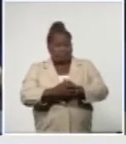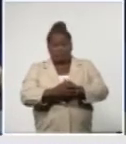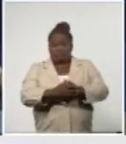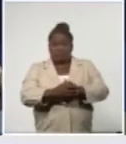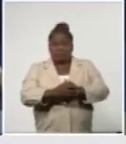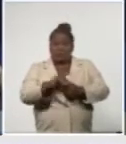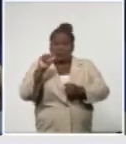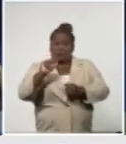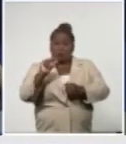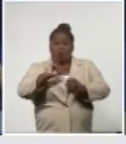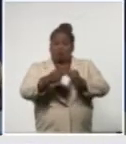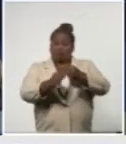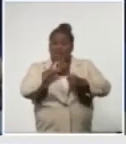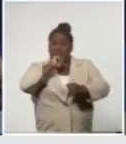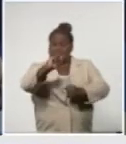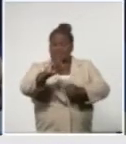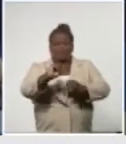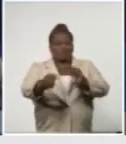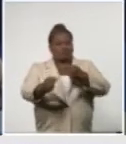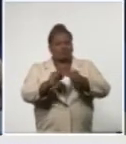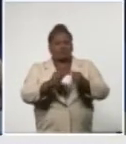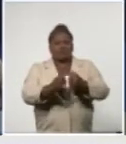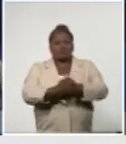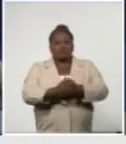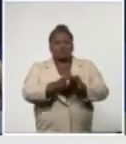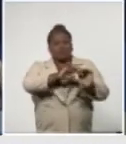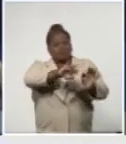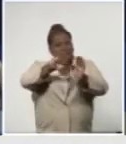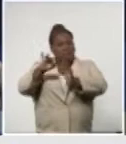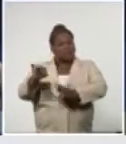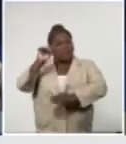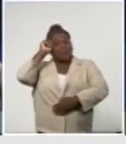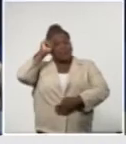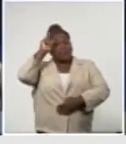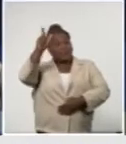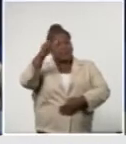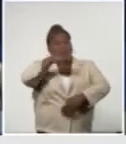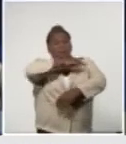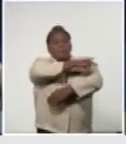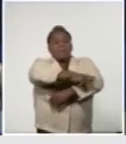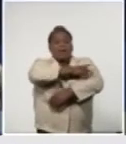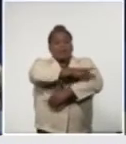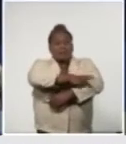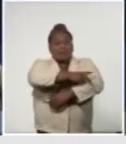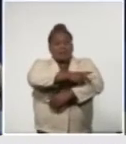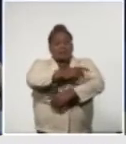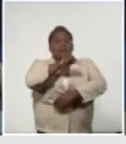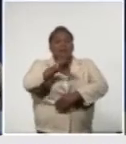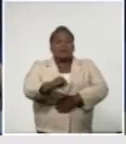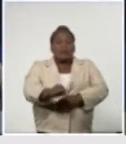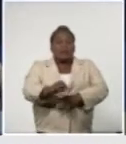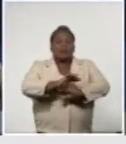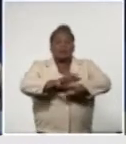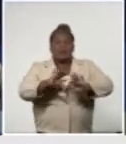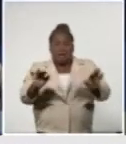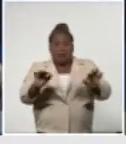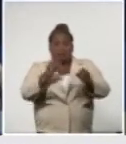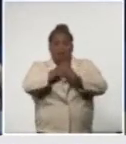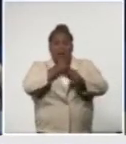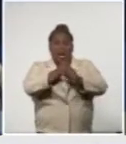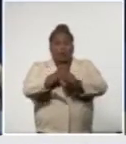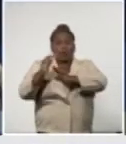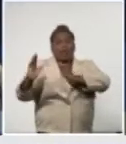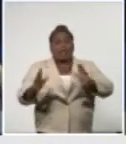controlled. And we also have noticed the experience of some of the countries which have de-escalated the measures, and the